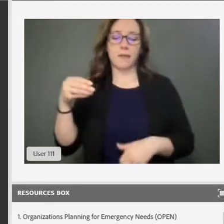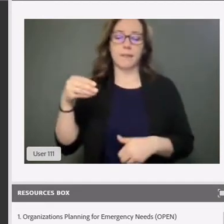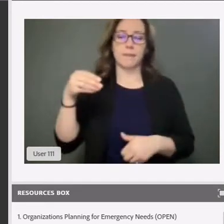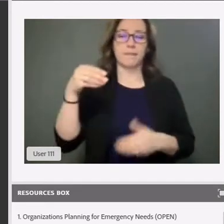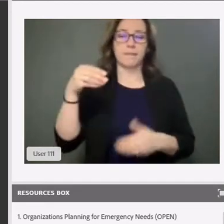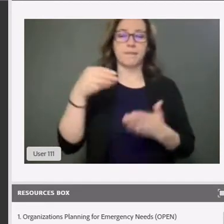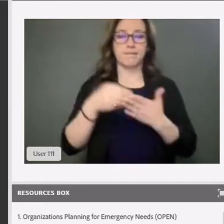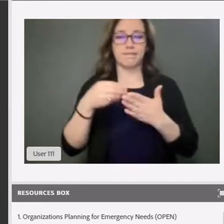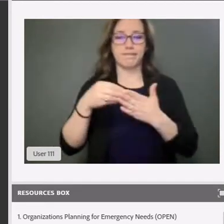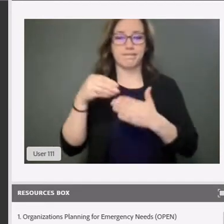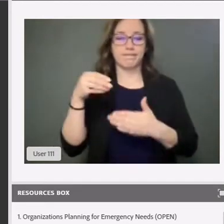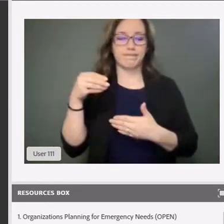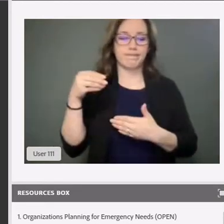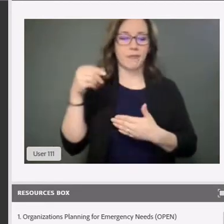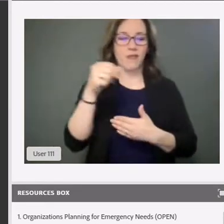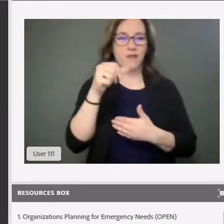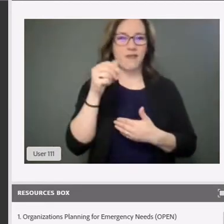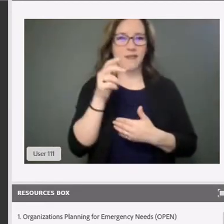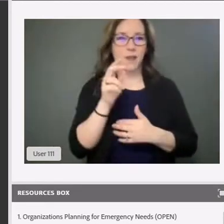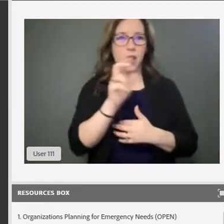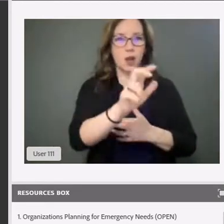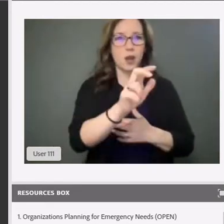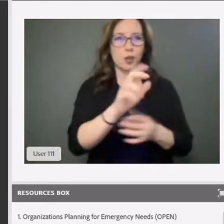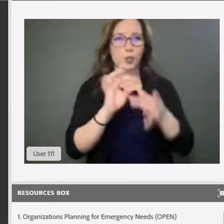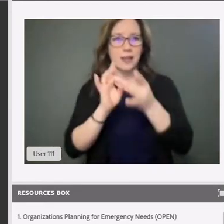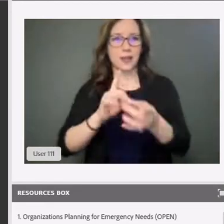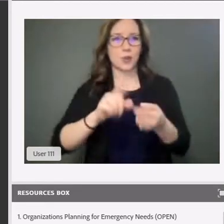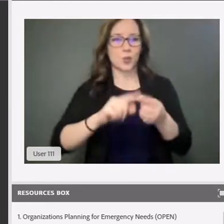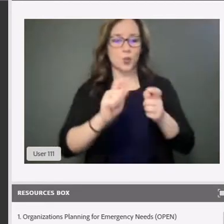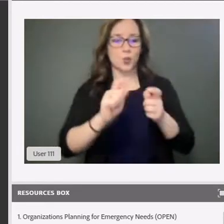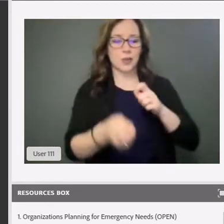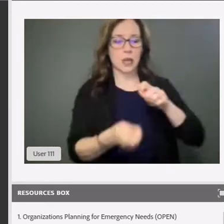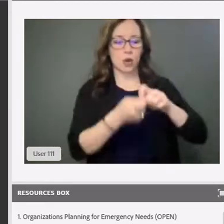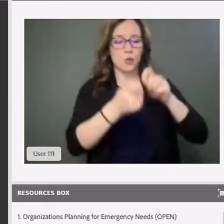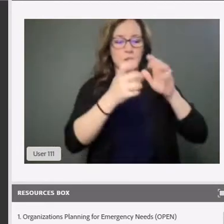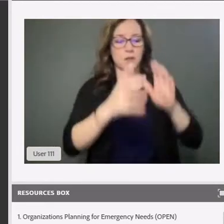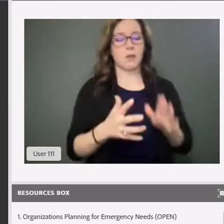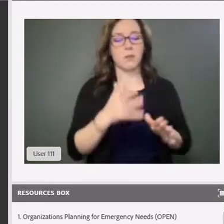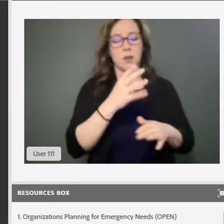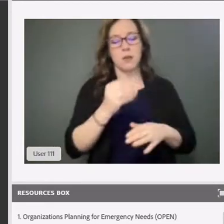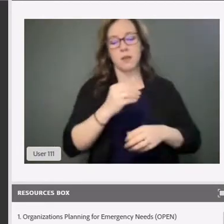that alignment to terrorism security.